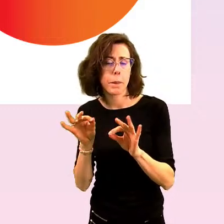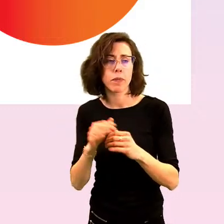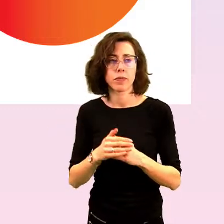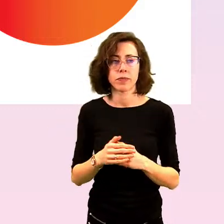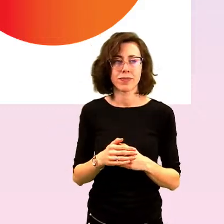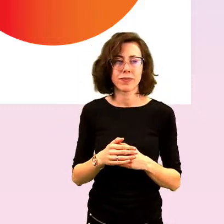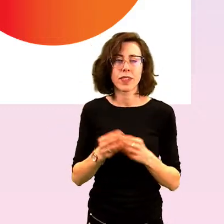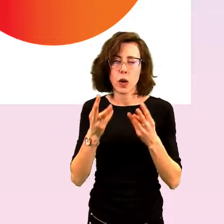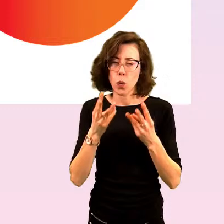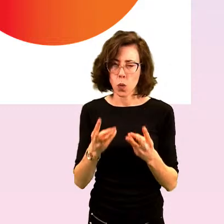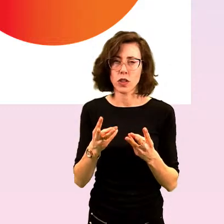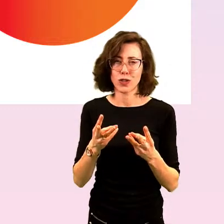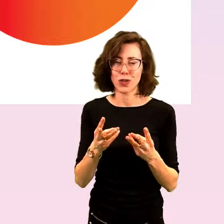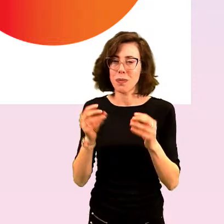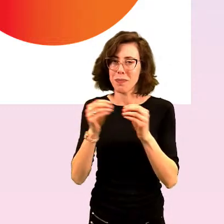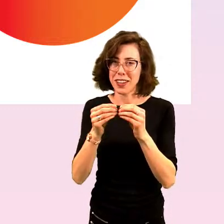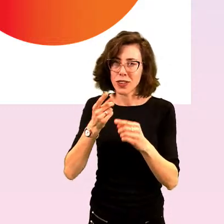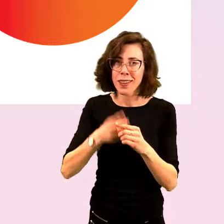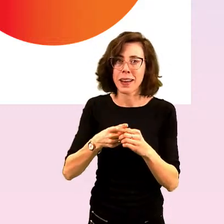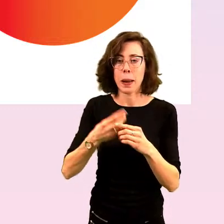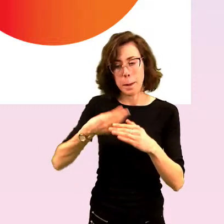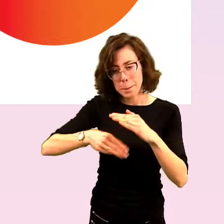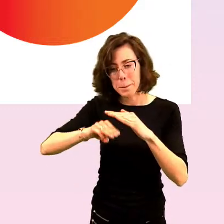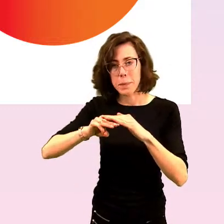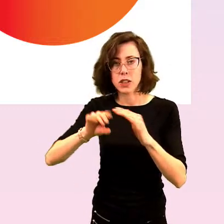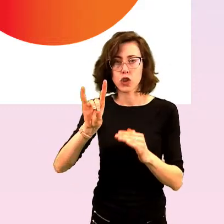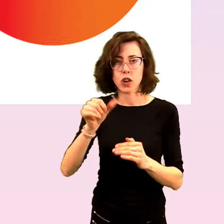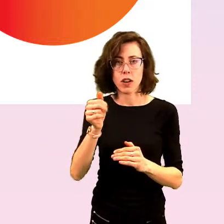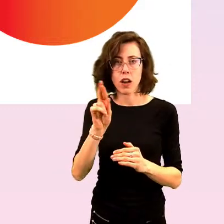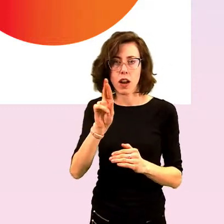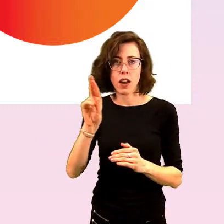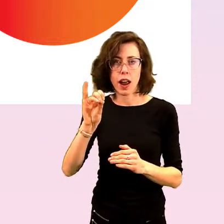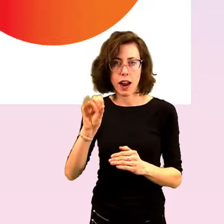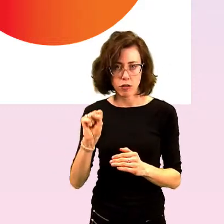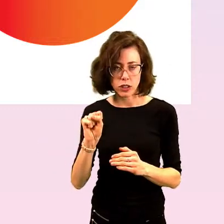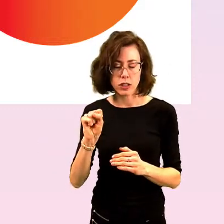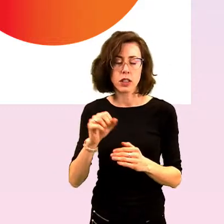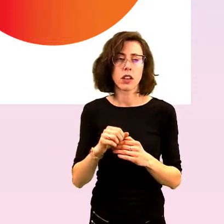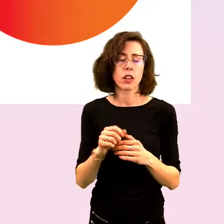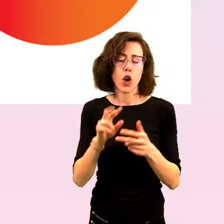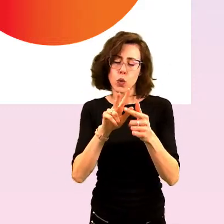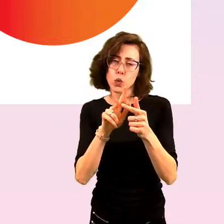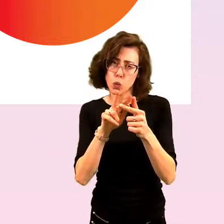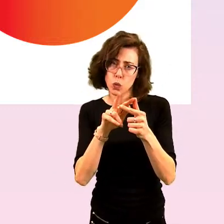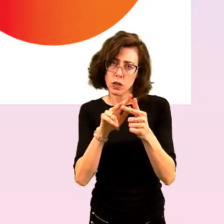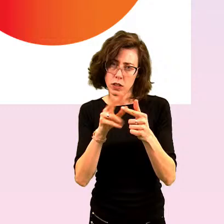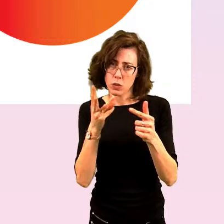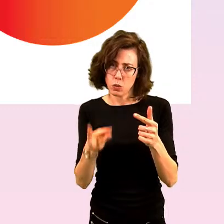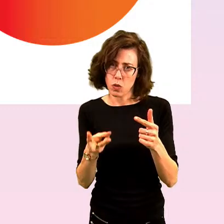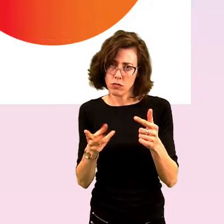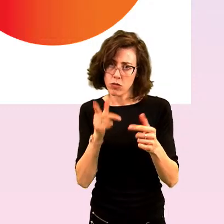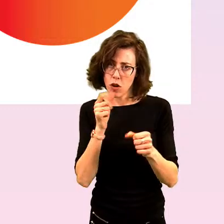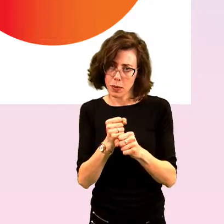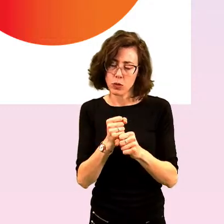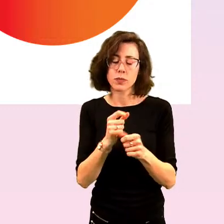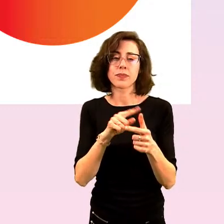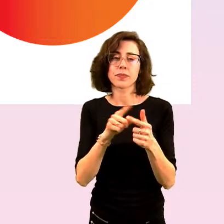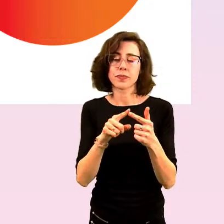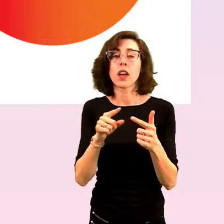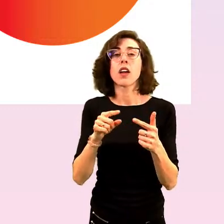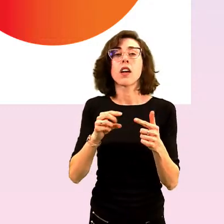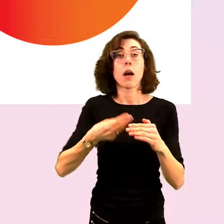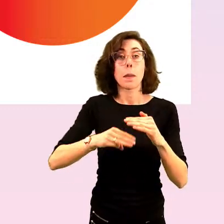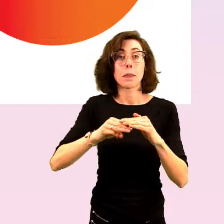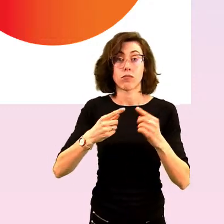the Minister as well at this point to mention two things in particular. The Minister has launched